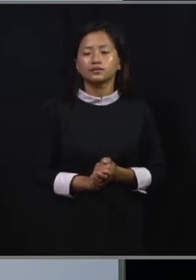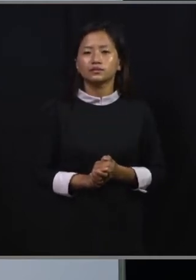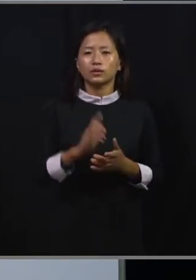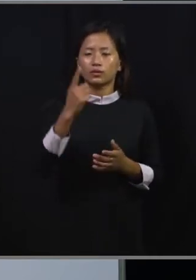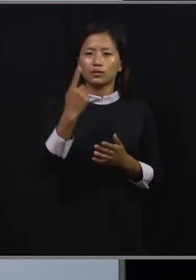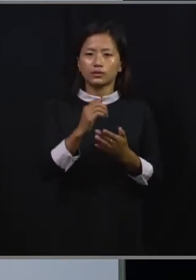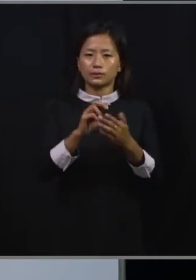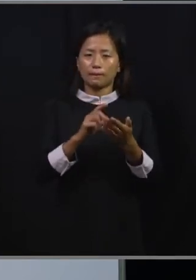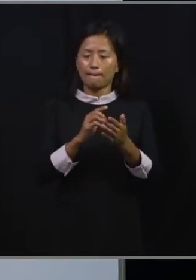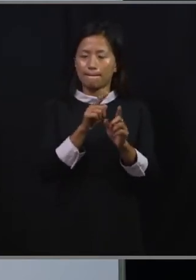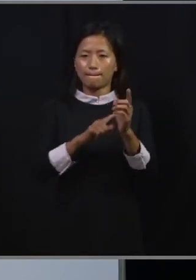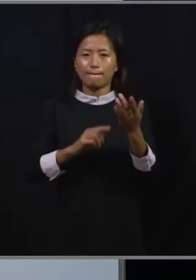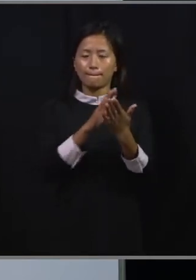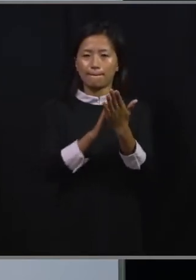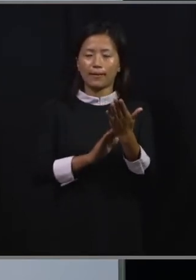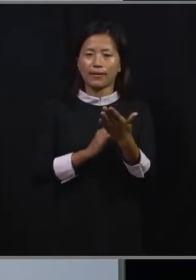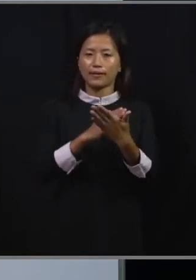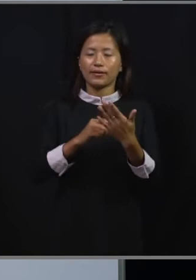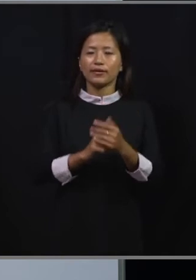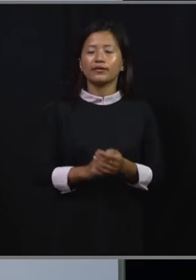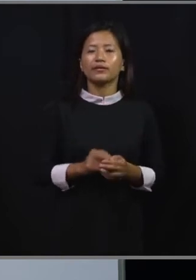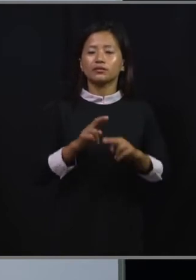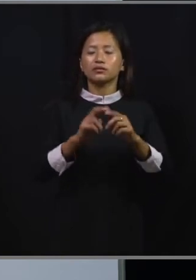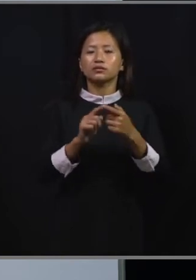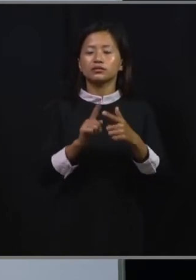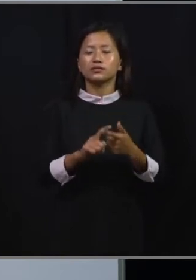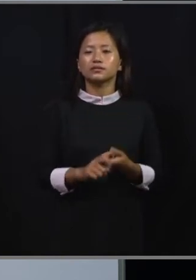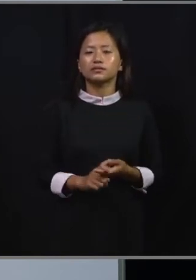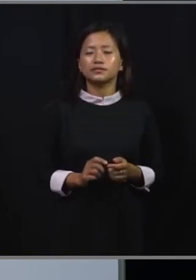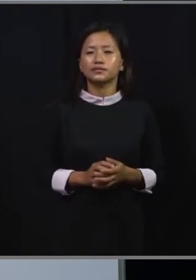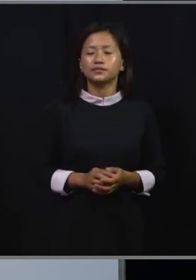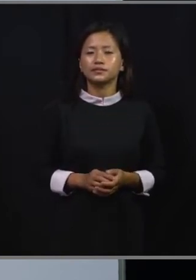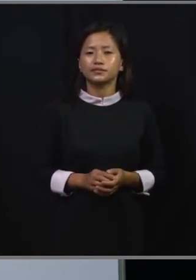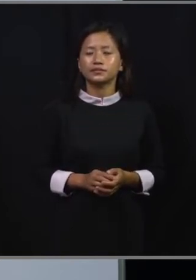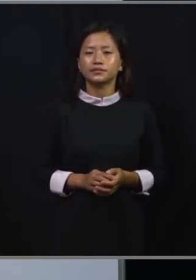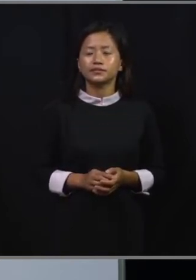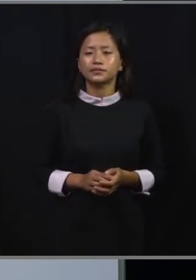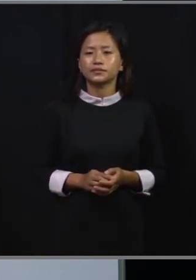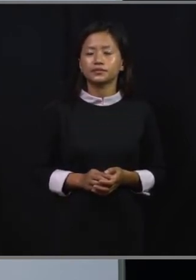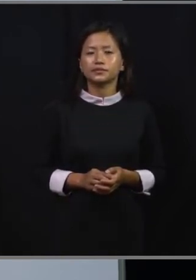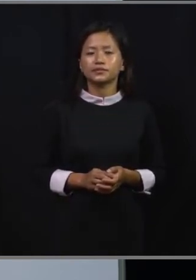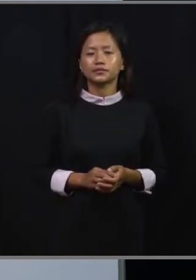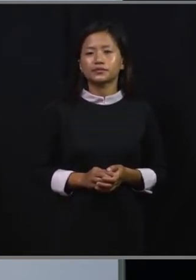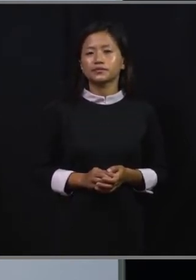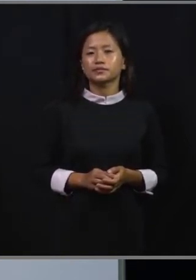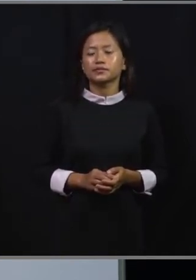1 by FE, right? 1 by UE or 1 by VE minus 1 by